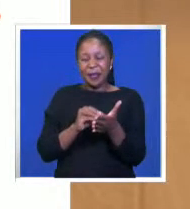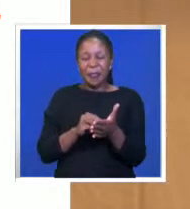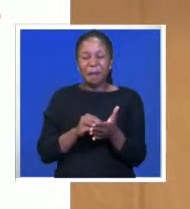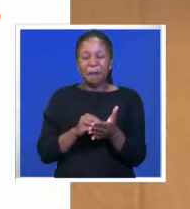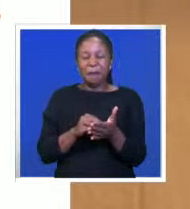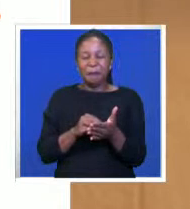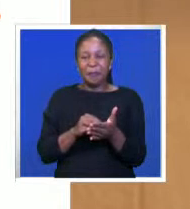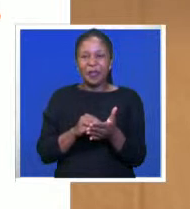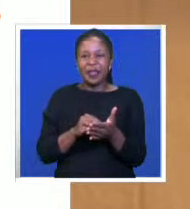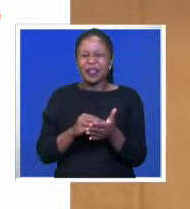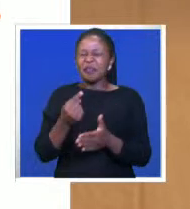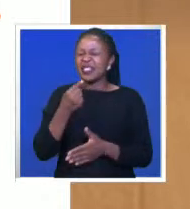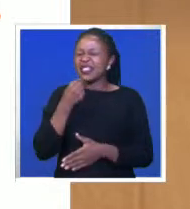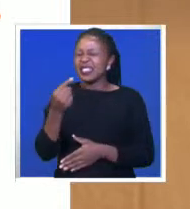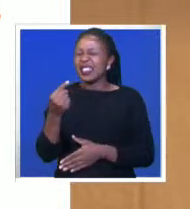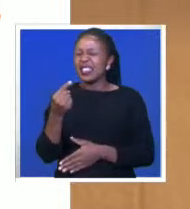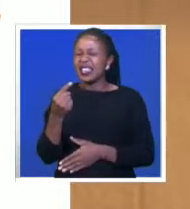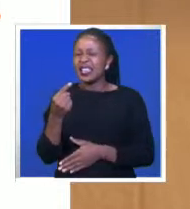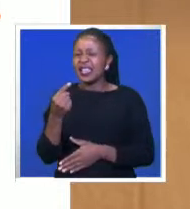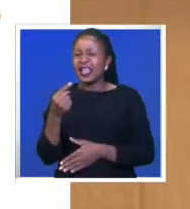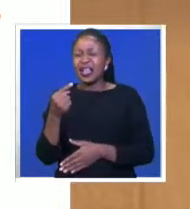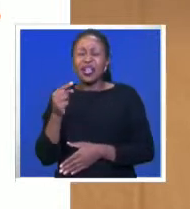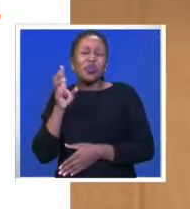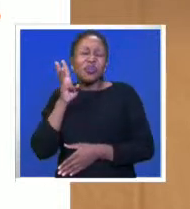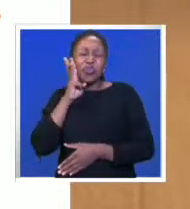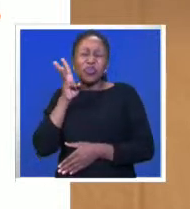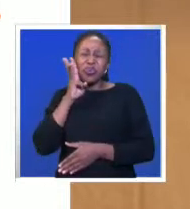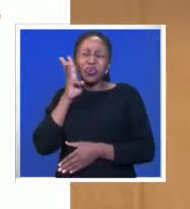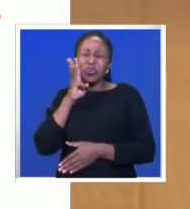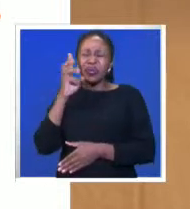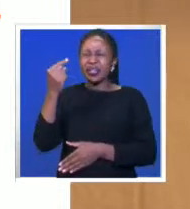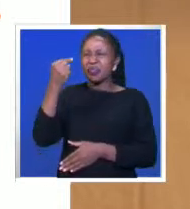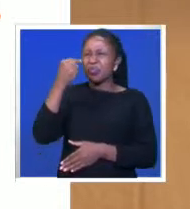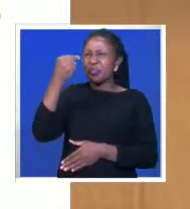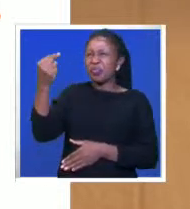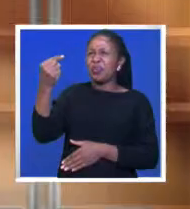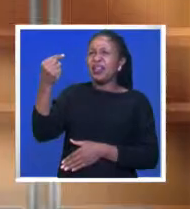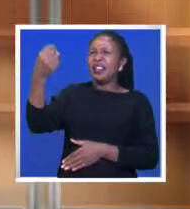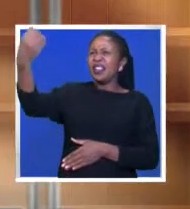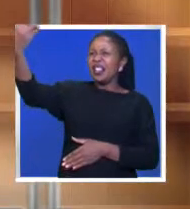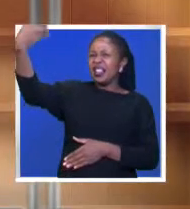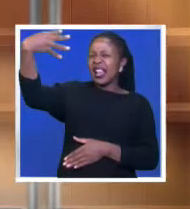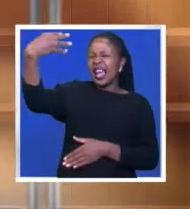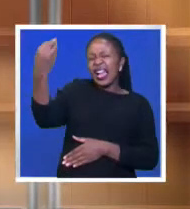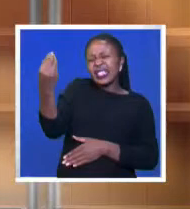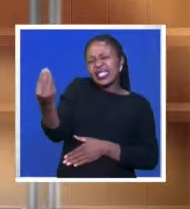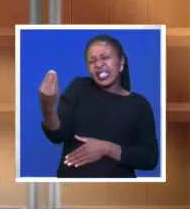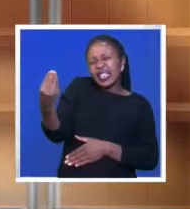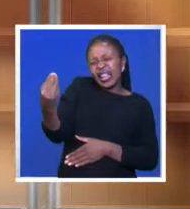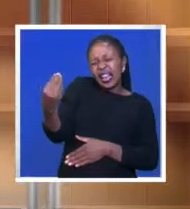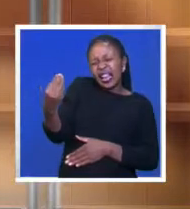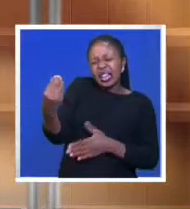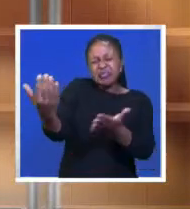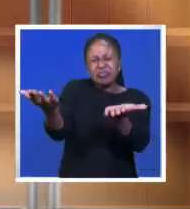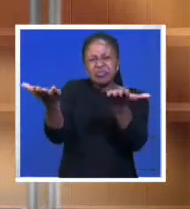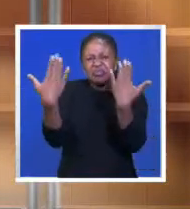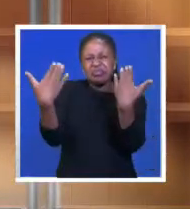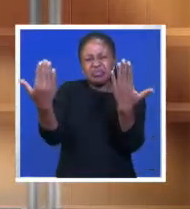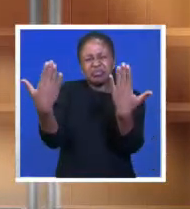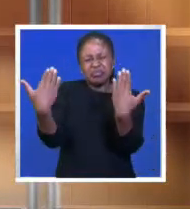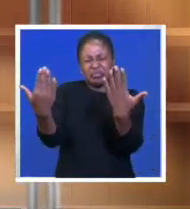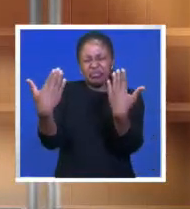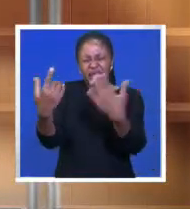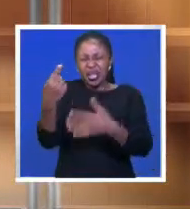a pale ray that penetrated the window. We can actually visualize this. And also was stretched the long